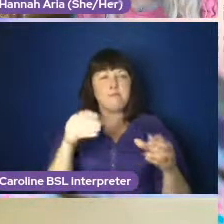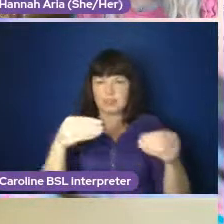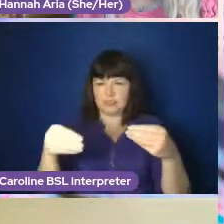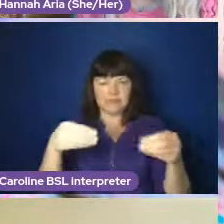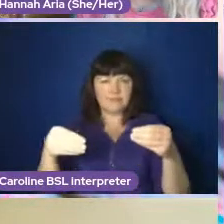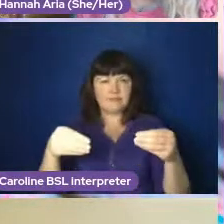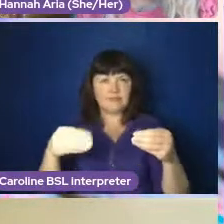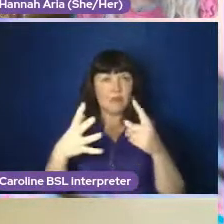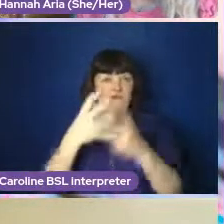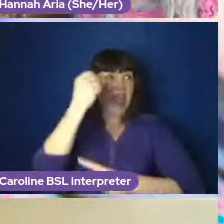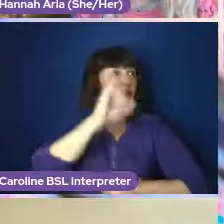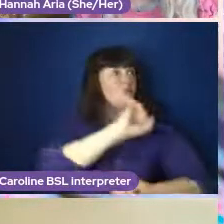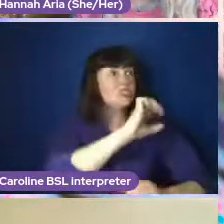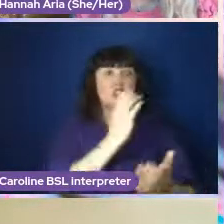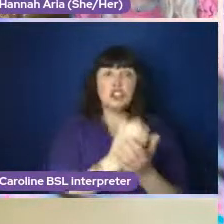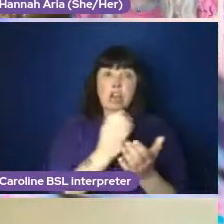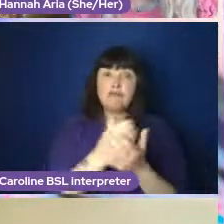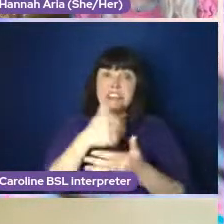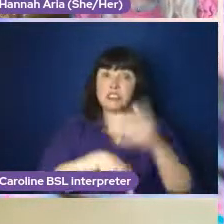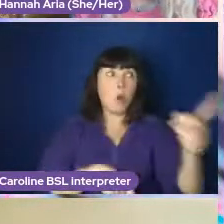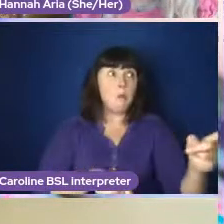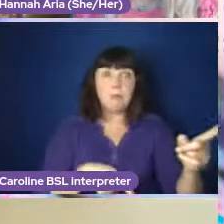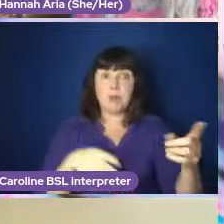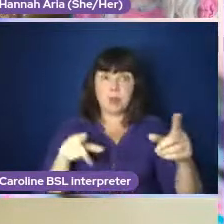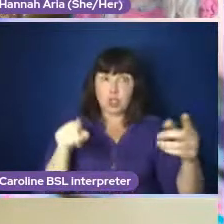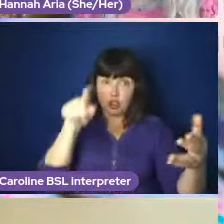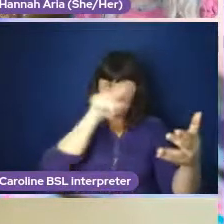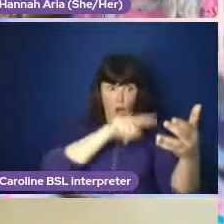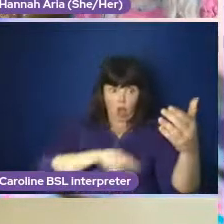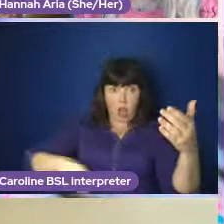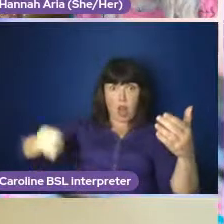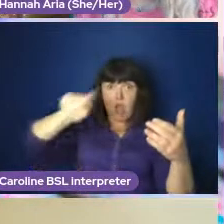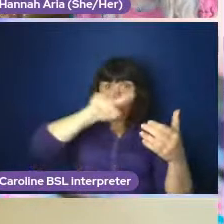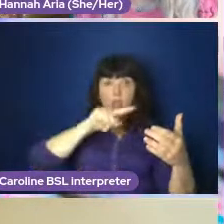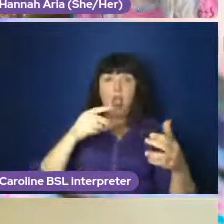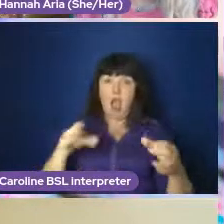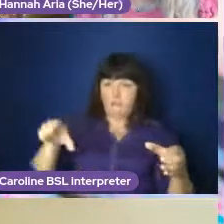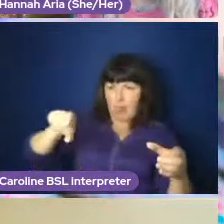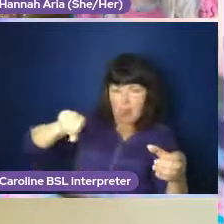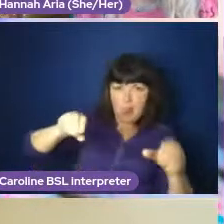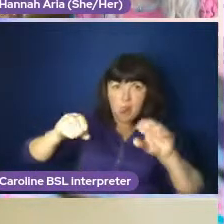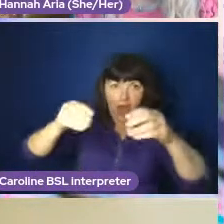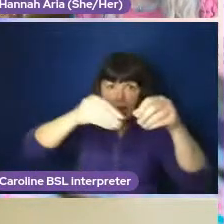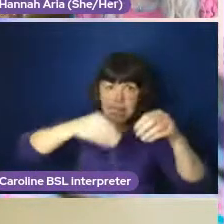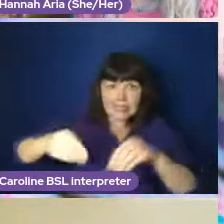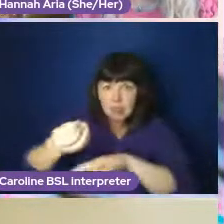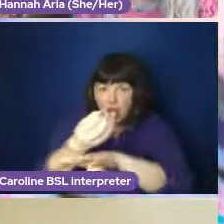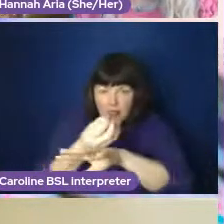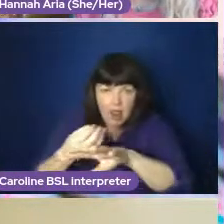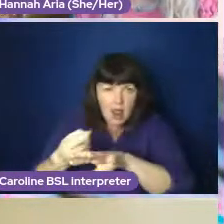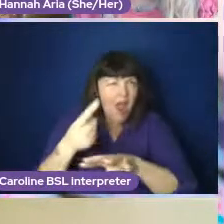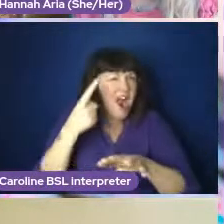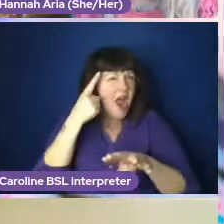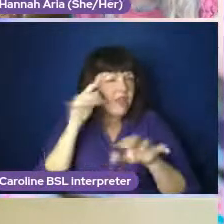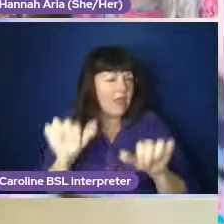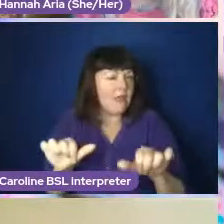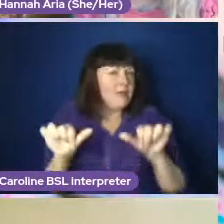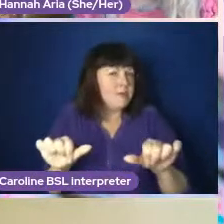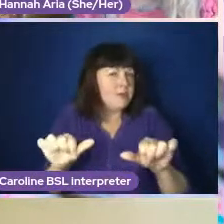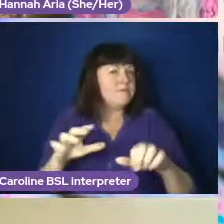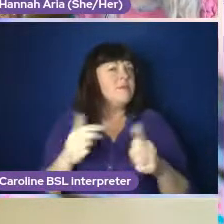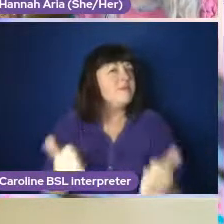And I've added a bit of glitter now, but I think it's done now. But every time I feel